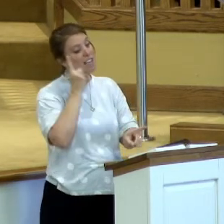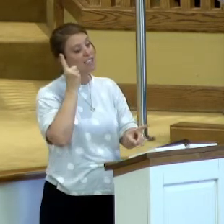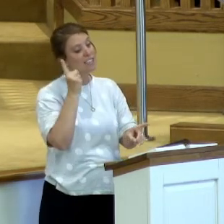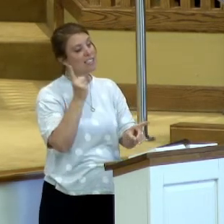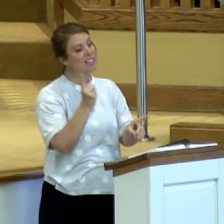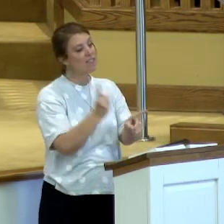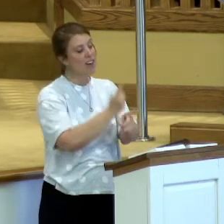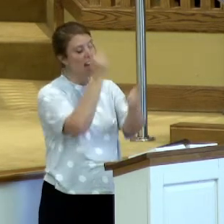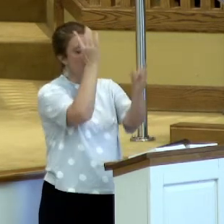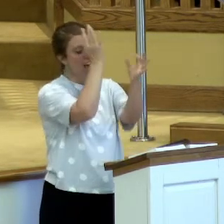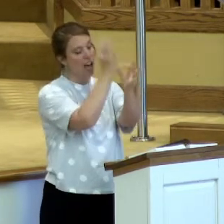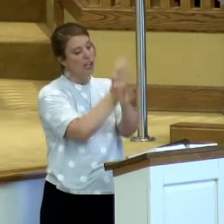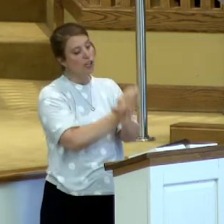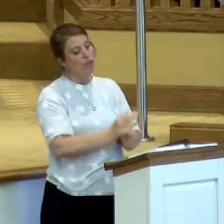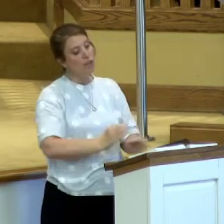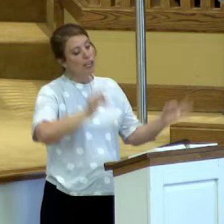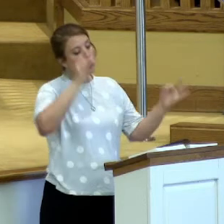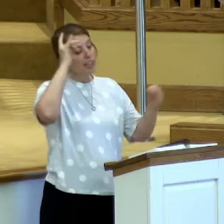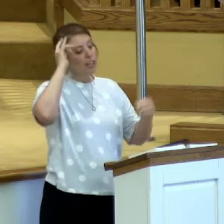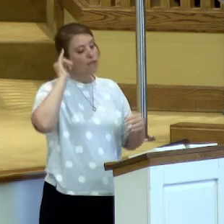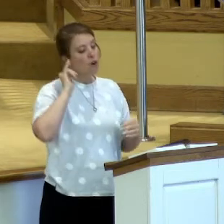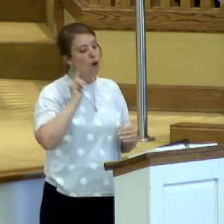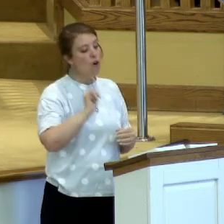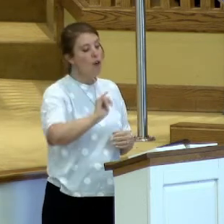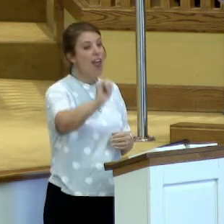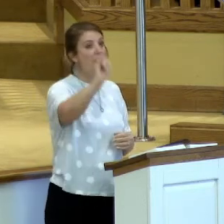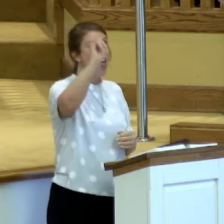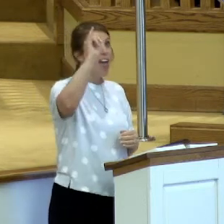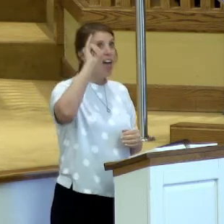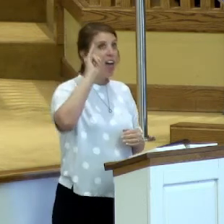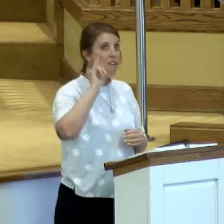Rising he justified freely